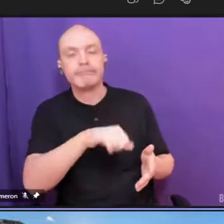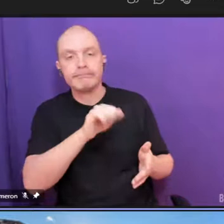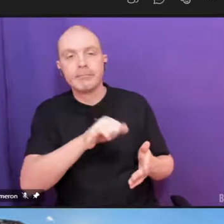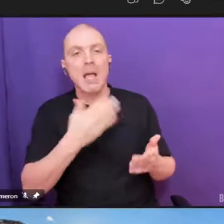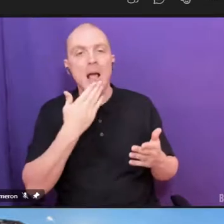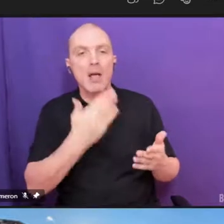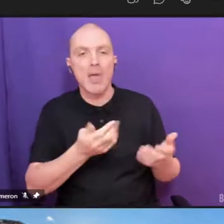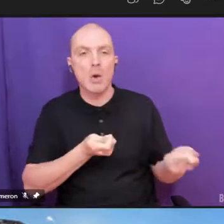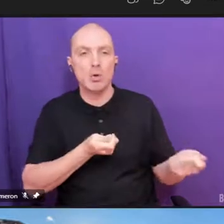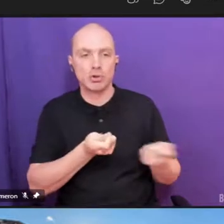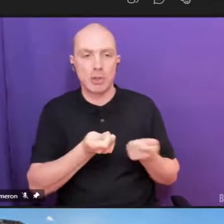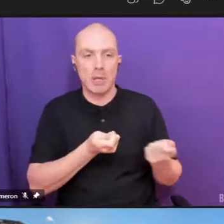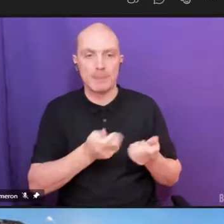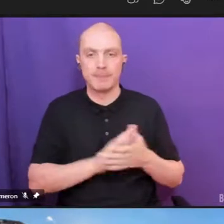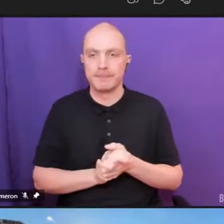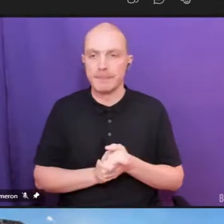ask,